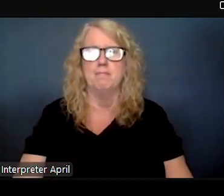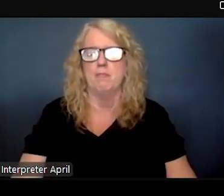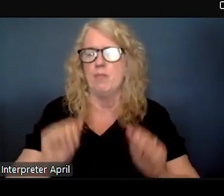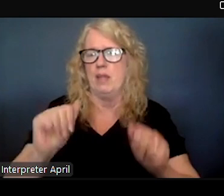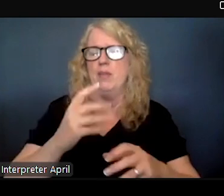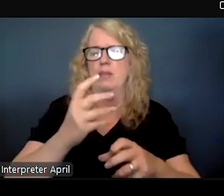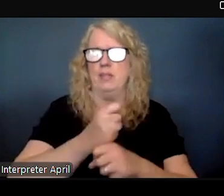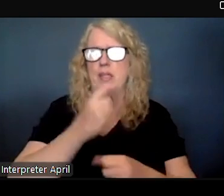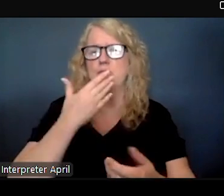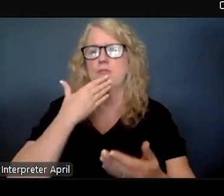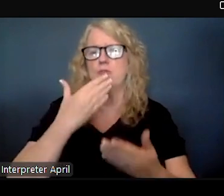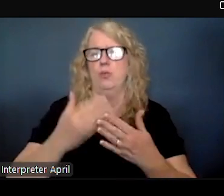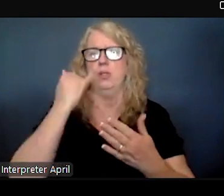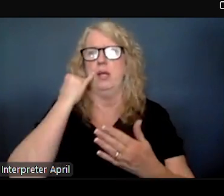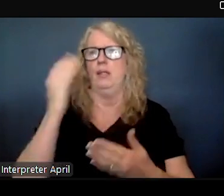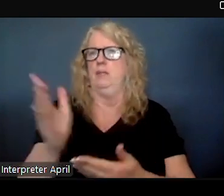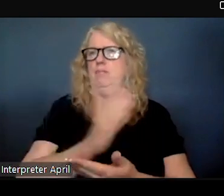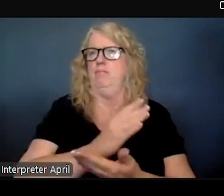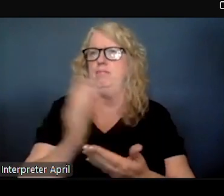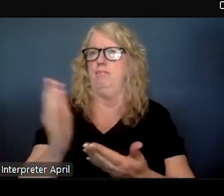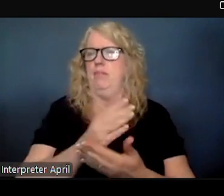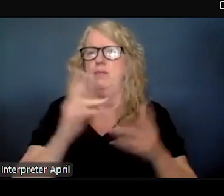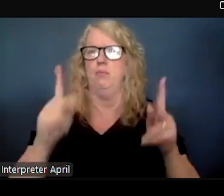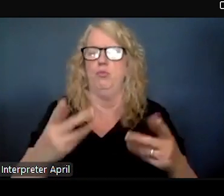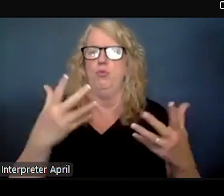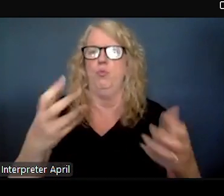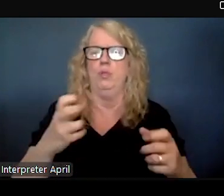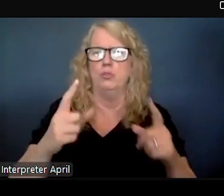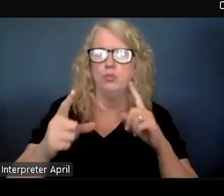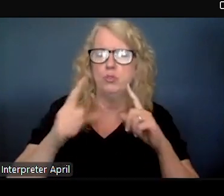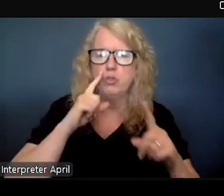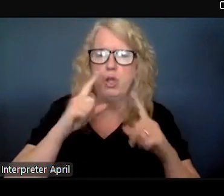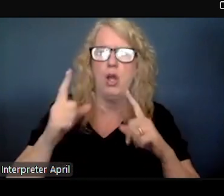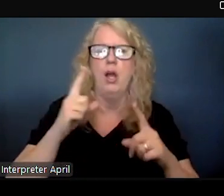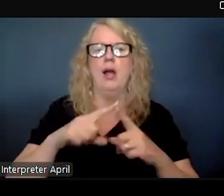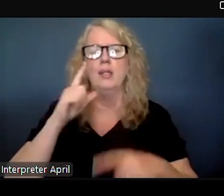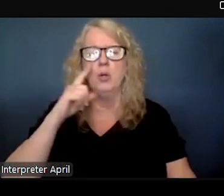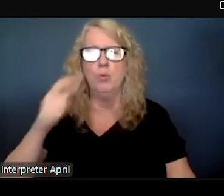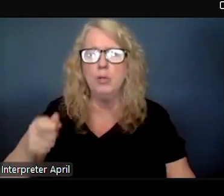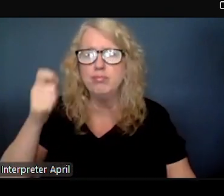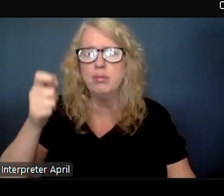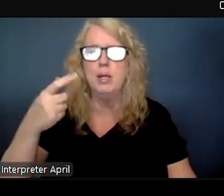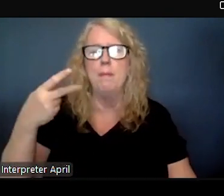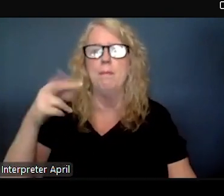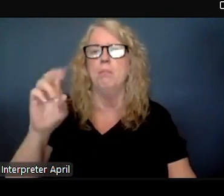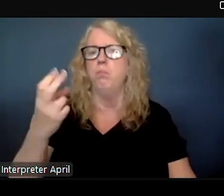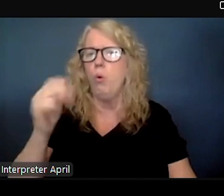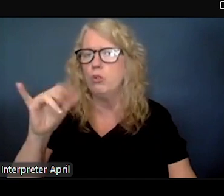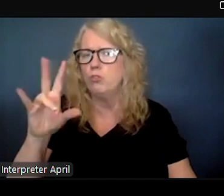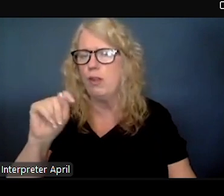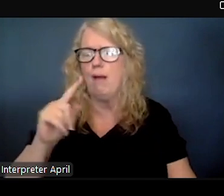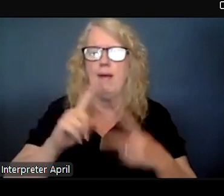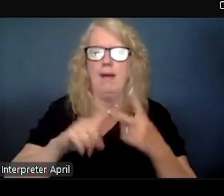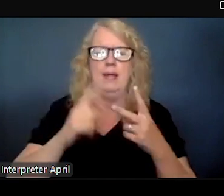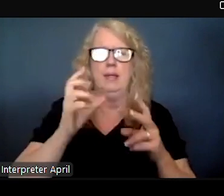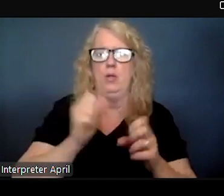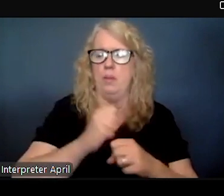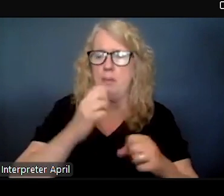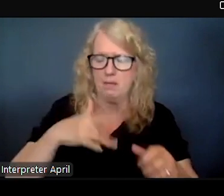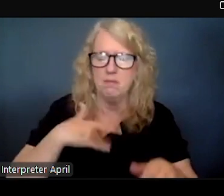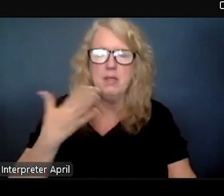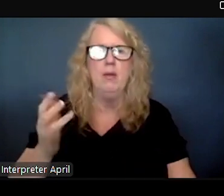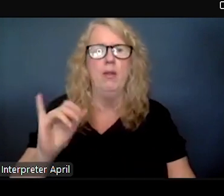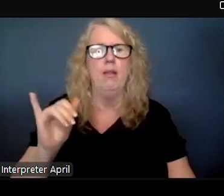a good gauge of, okay, someone wants to talk to me. They'll typically turn on that porch light, or at least will come out, and they'll make us feel like,